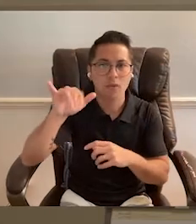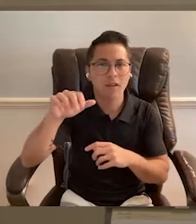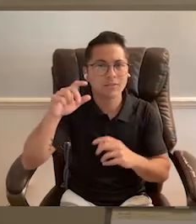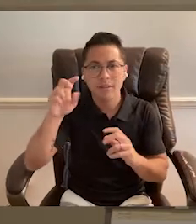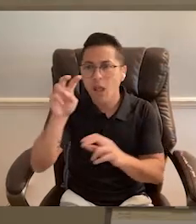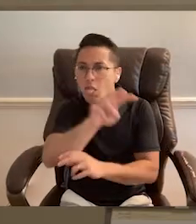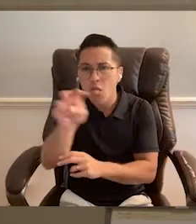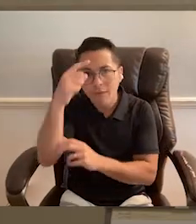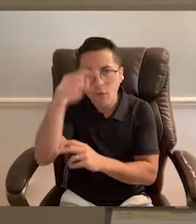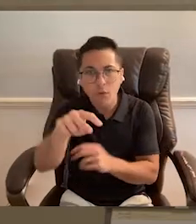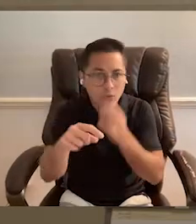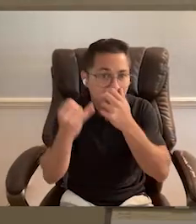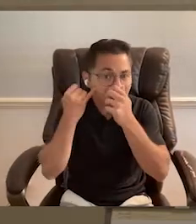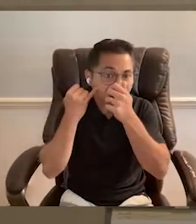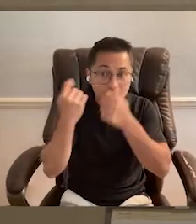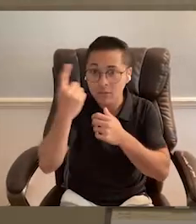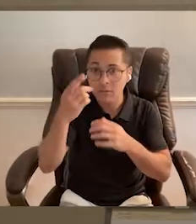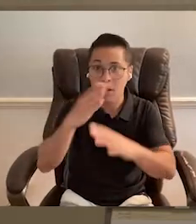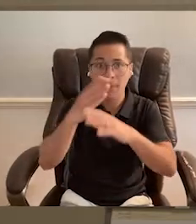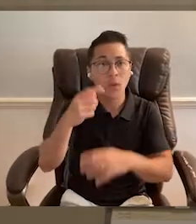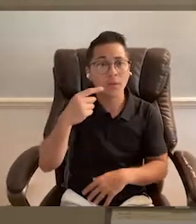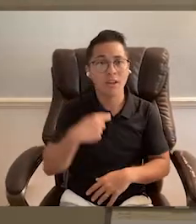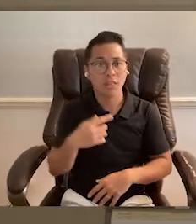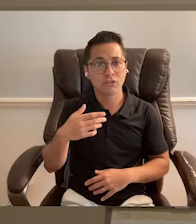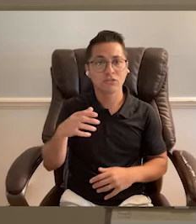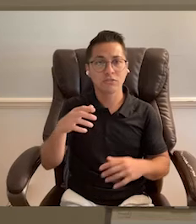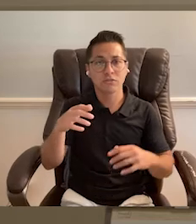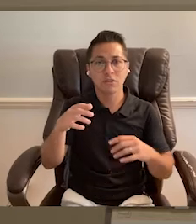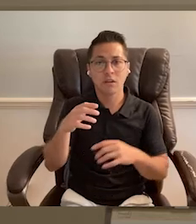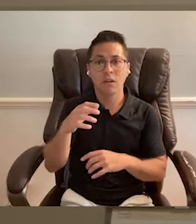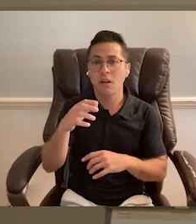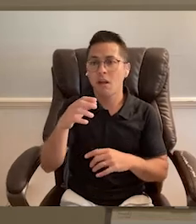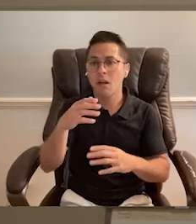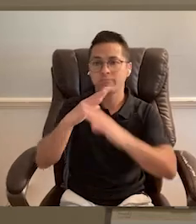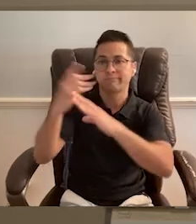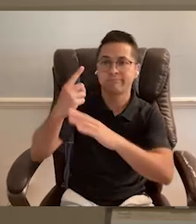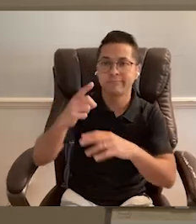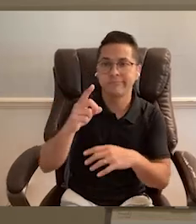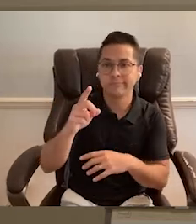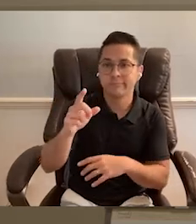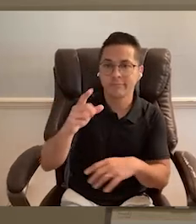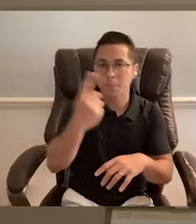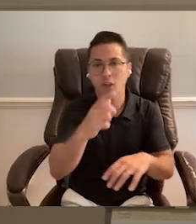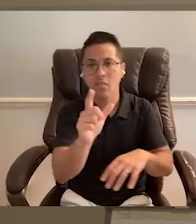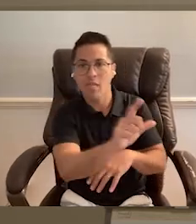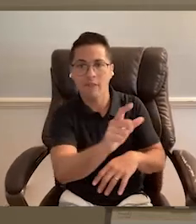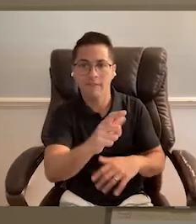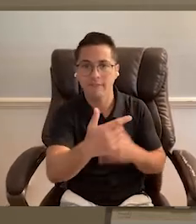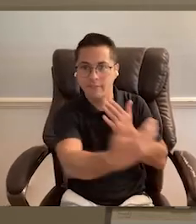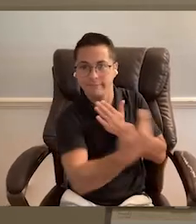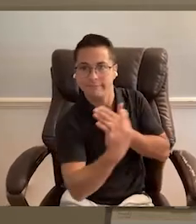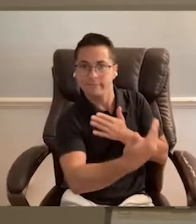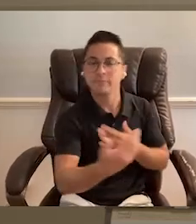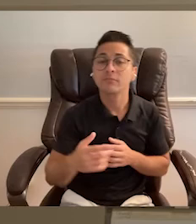when you take the shoe off, that you have a more symmetric gait pattern. With engineers located around Florida, CART works with